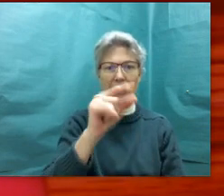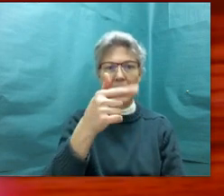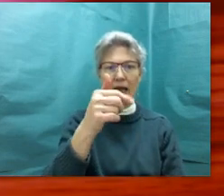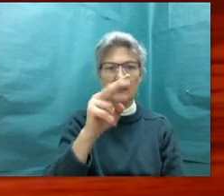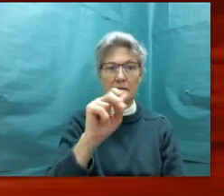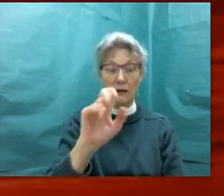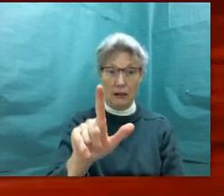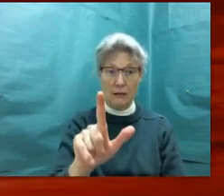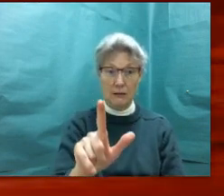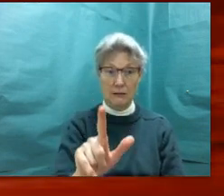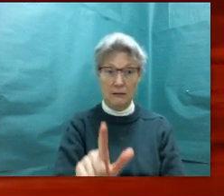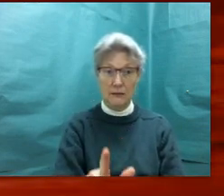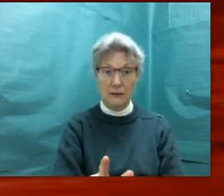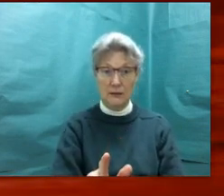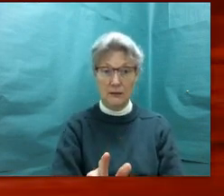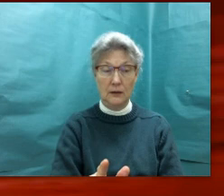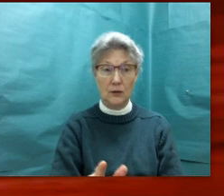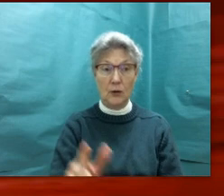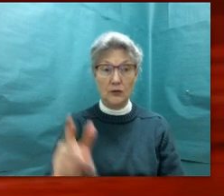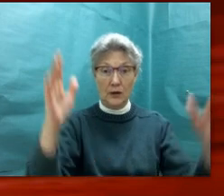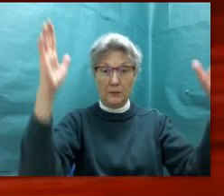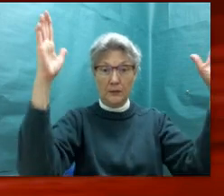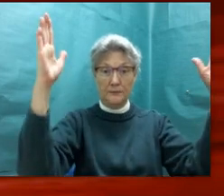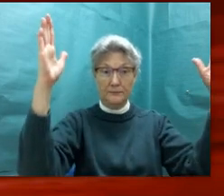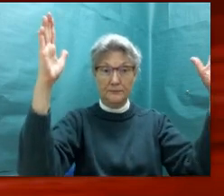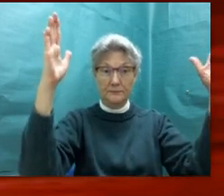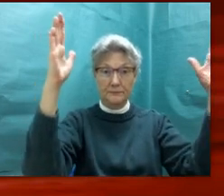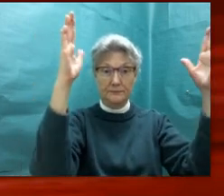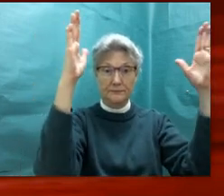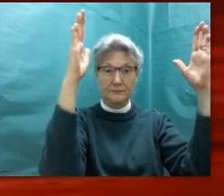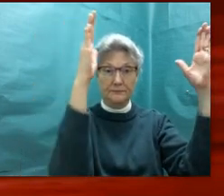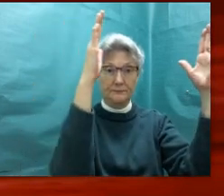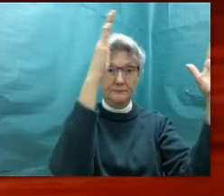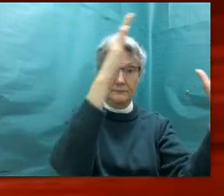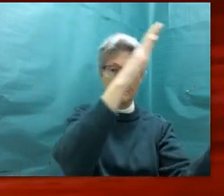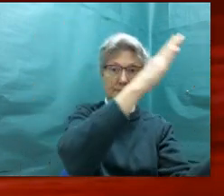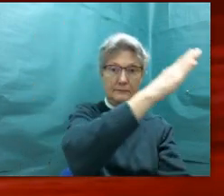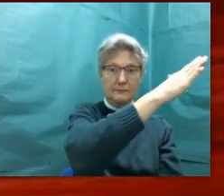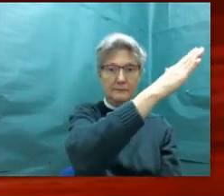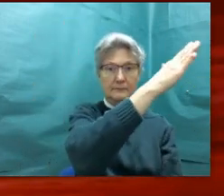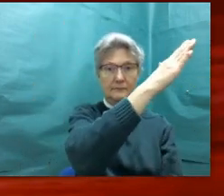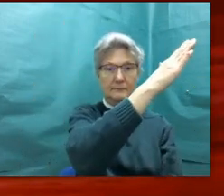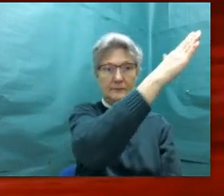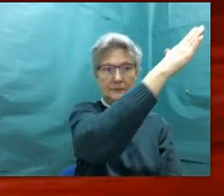diagonal. So go ahead and hold those arms up again in a diagonal way.